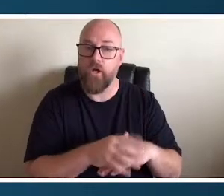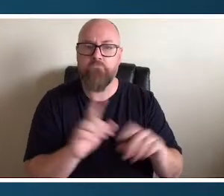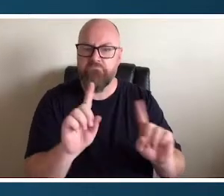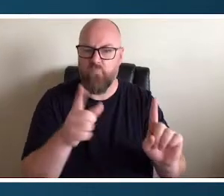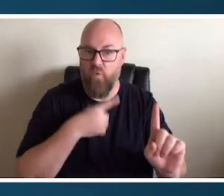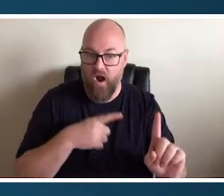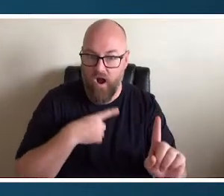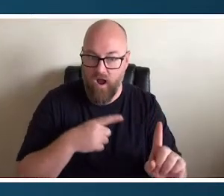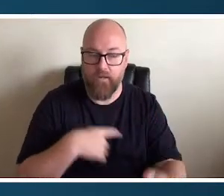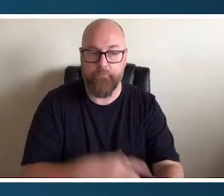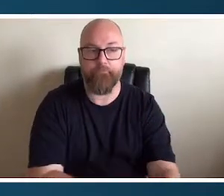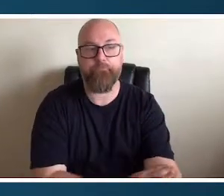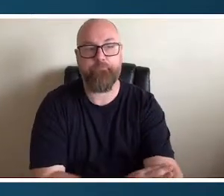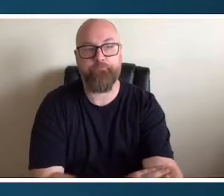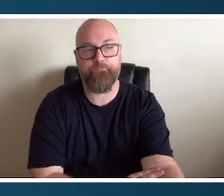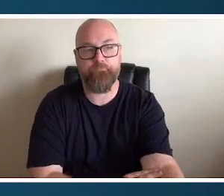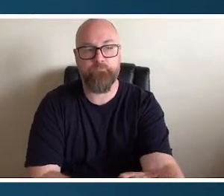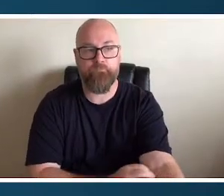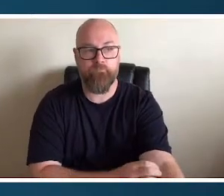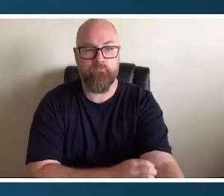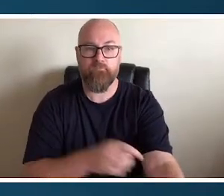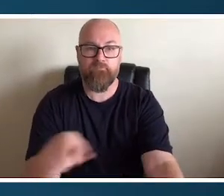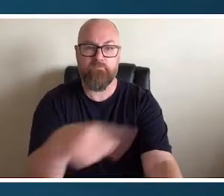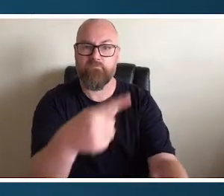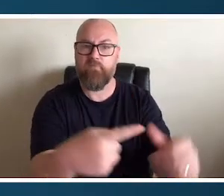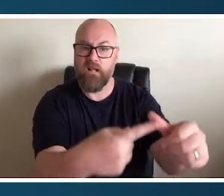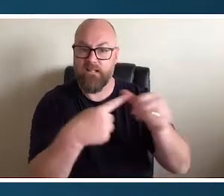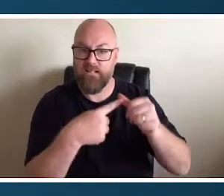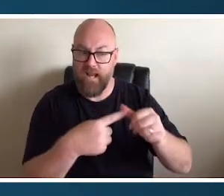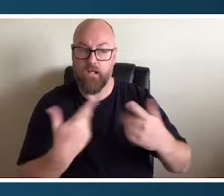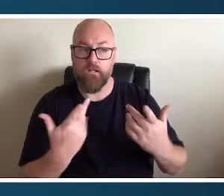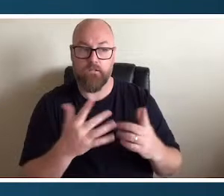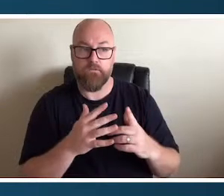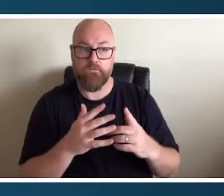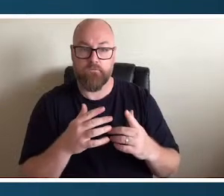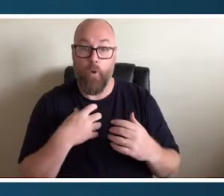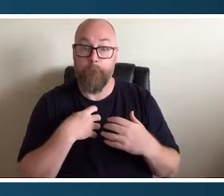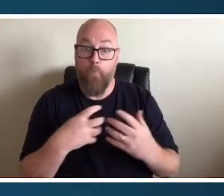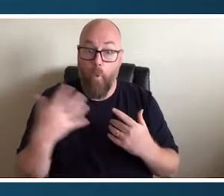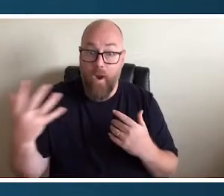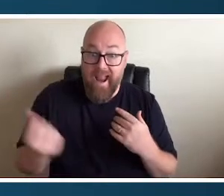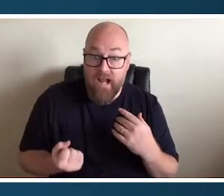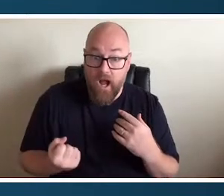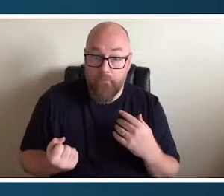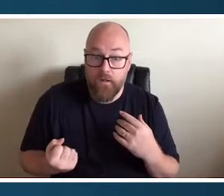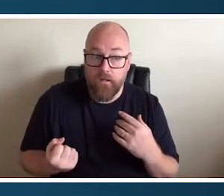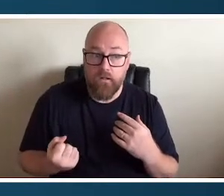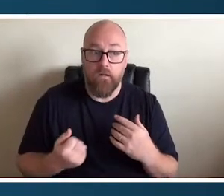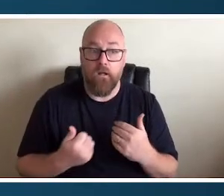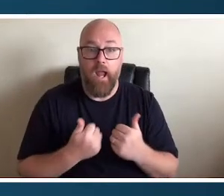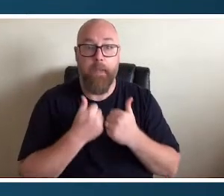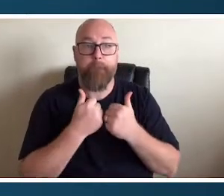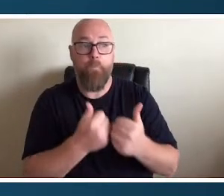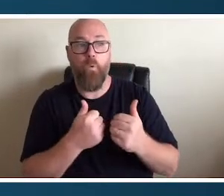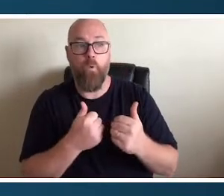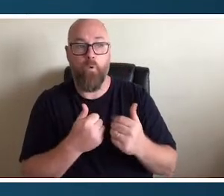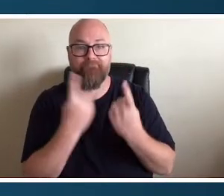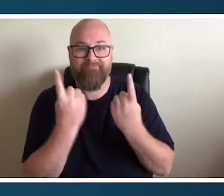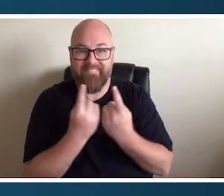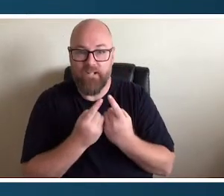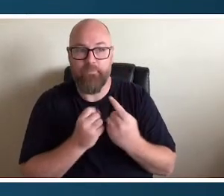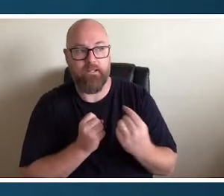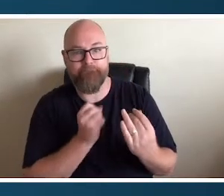happen? They point out to the impact of increased income and more goods being sent home, which helped to reduce the potential